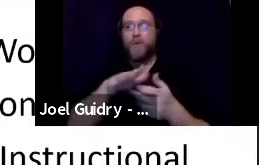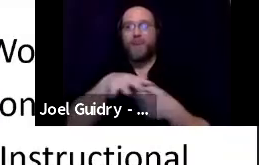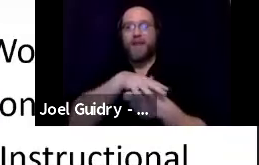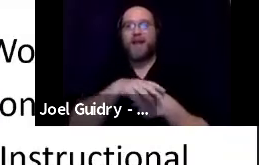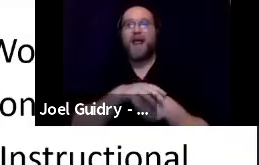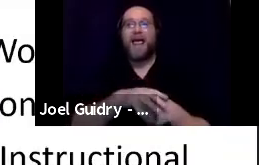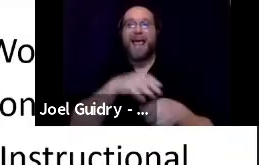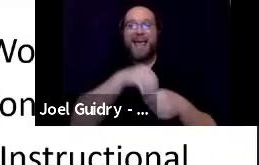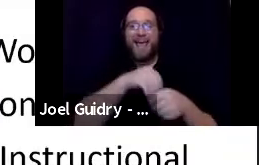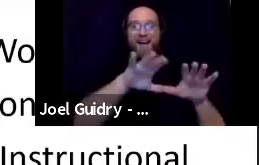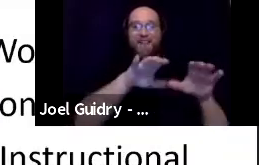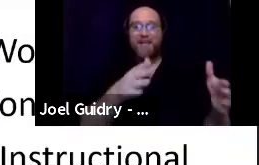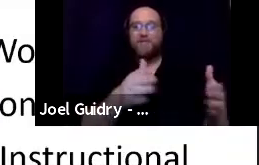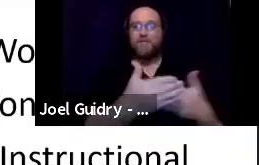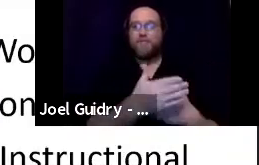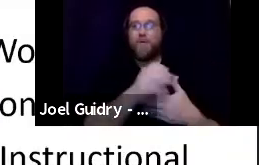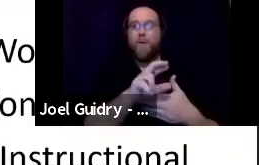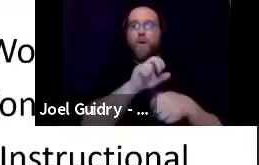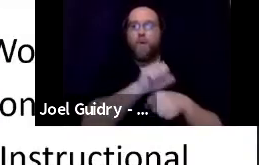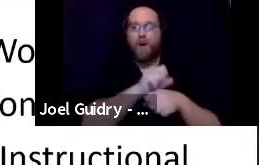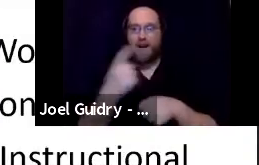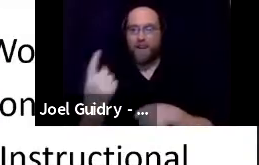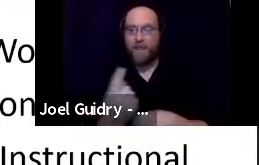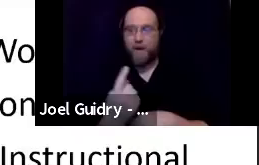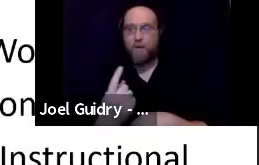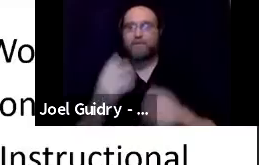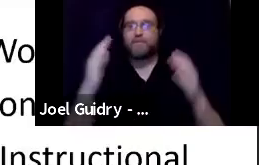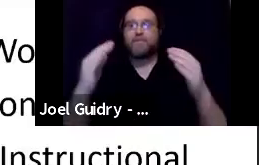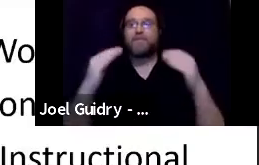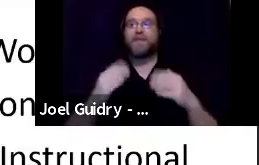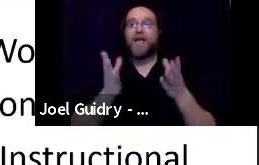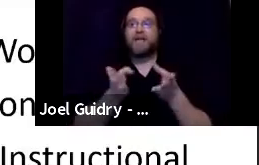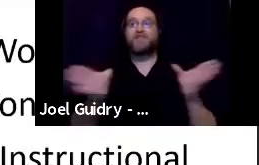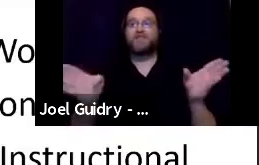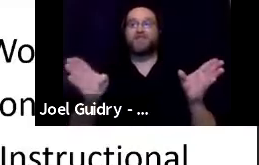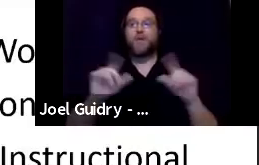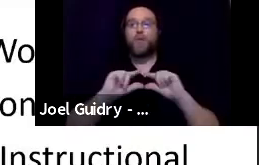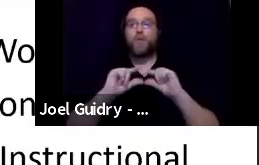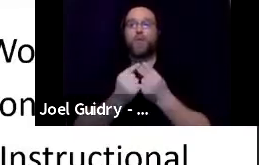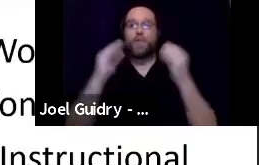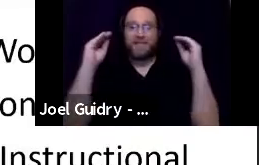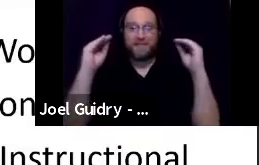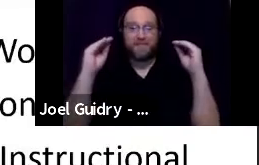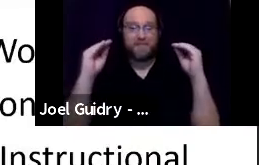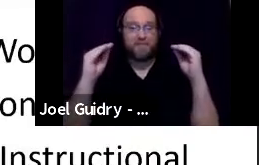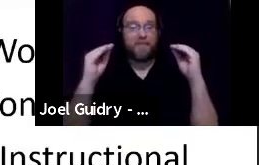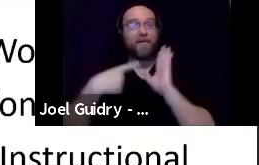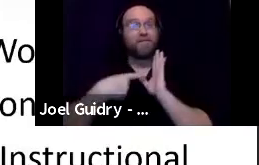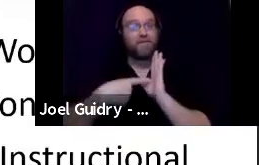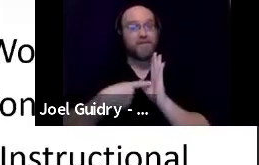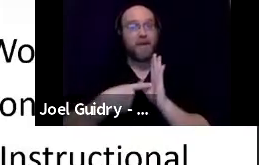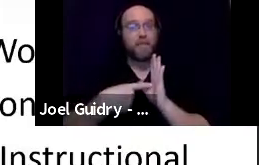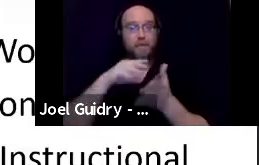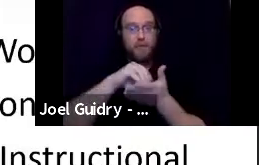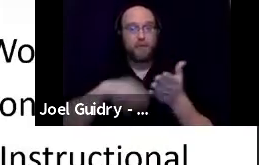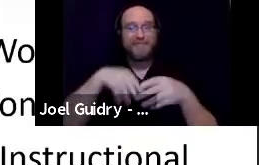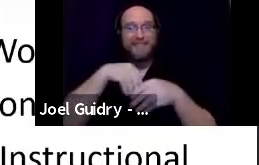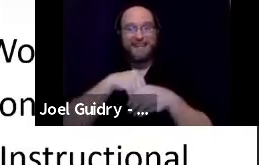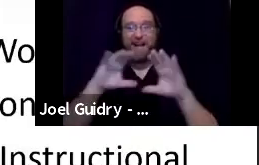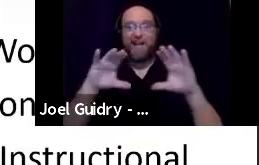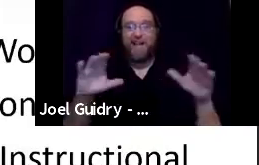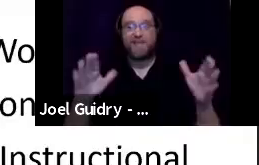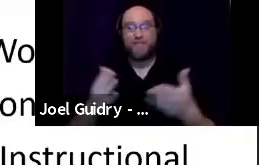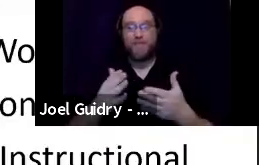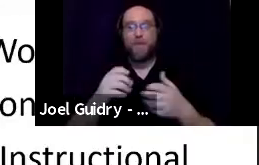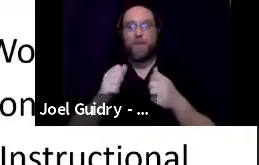alone pieces, general group instructional setting, which we would think of as students in a classroom with the educator in